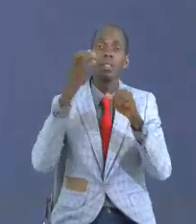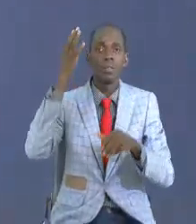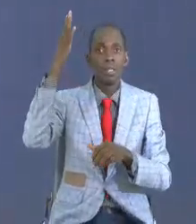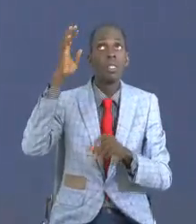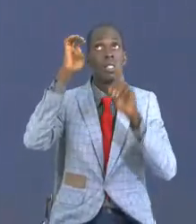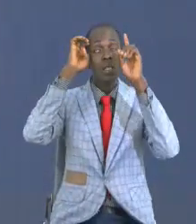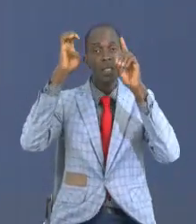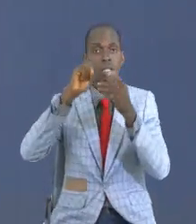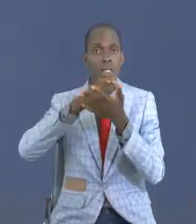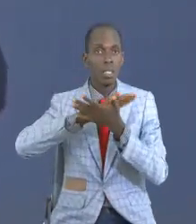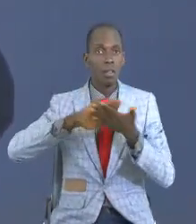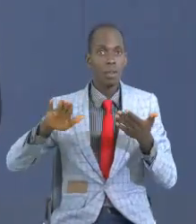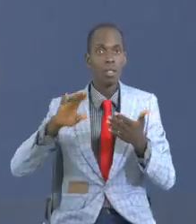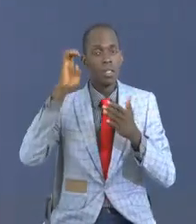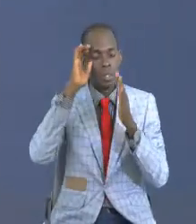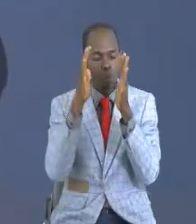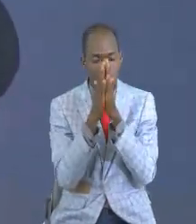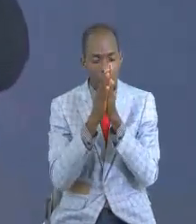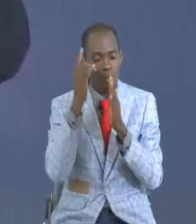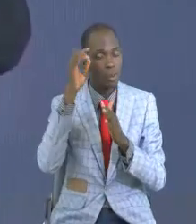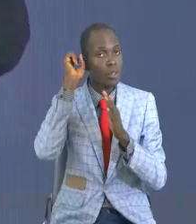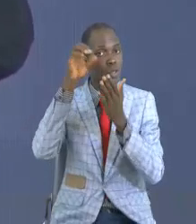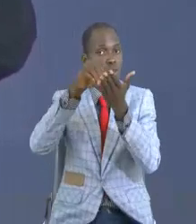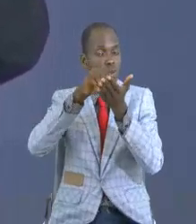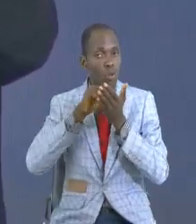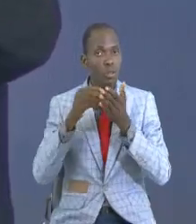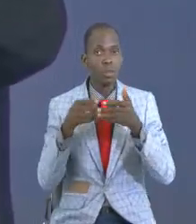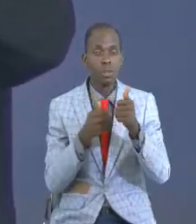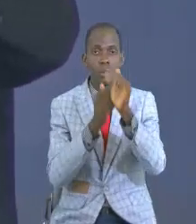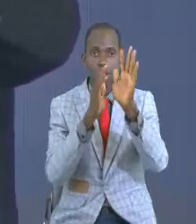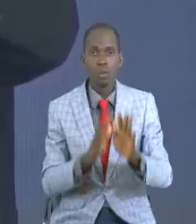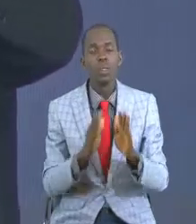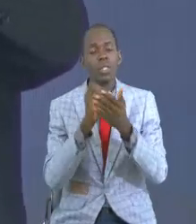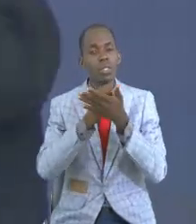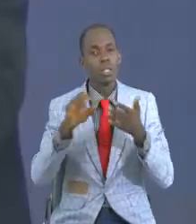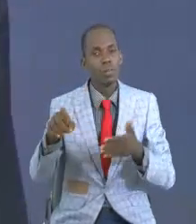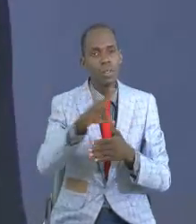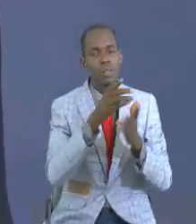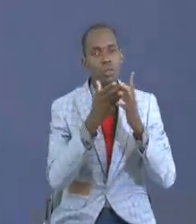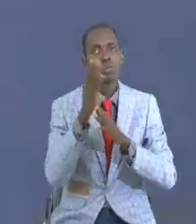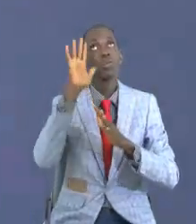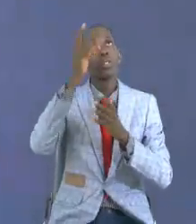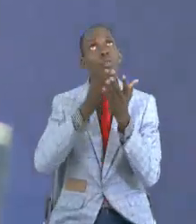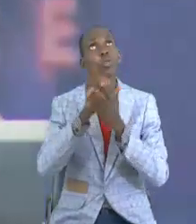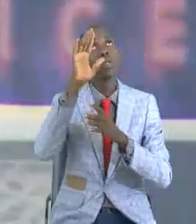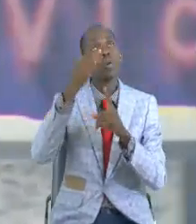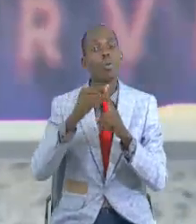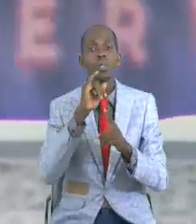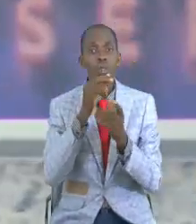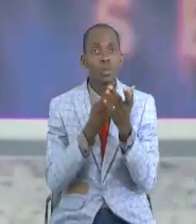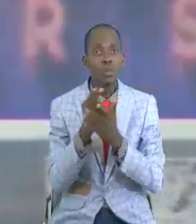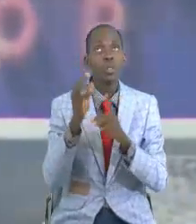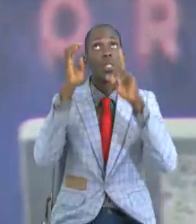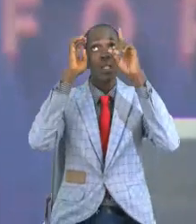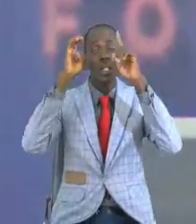sanctified, he prayed for his own disciples, sanctified them through thy truth, thy word is truth. He continues